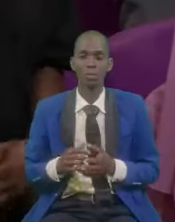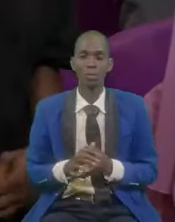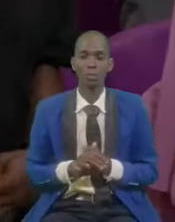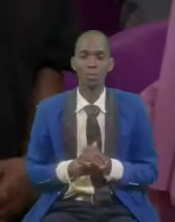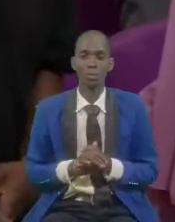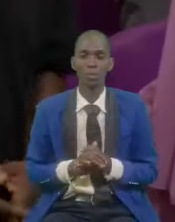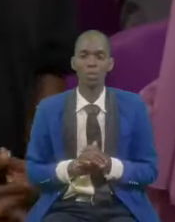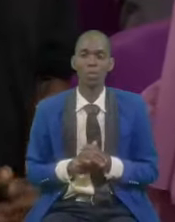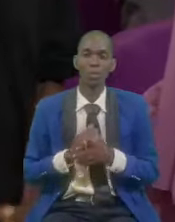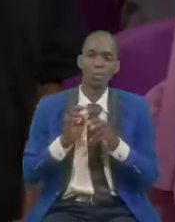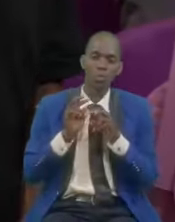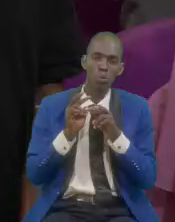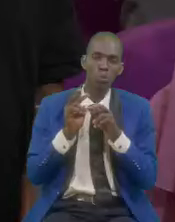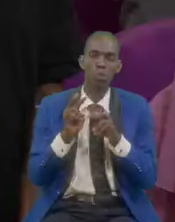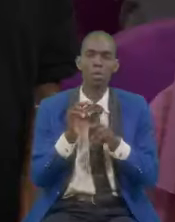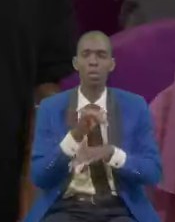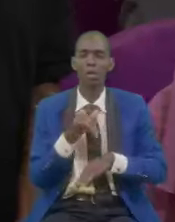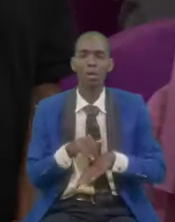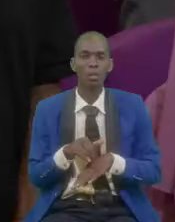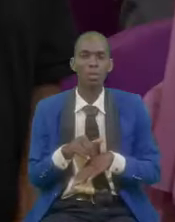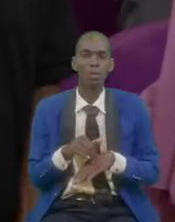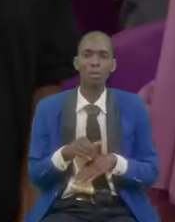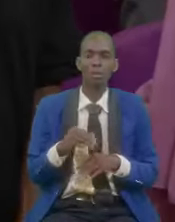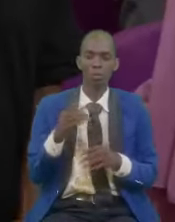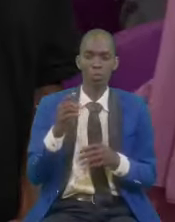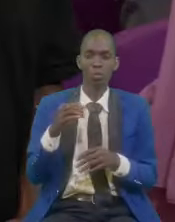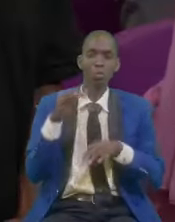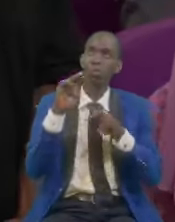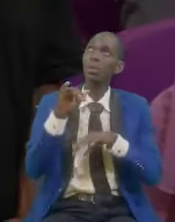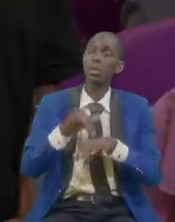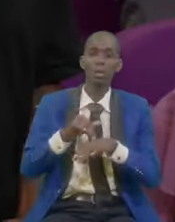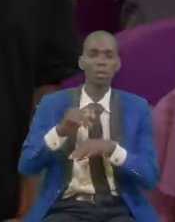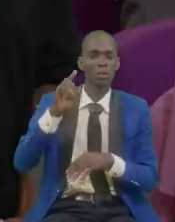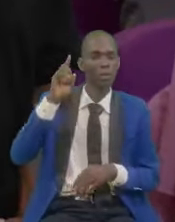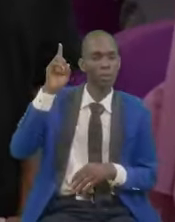and looking at the incorrigibility in the heart?